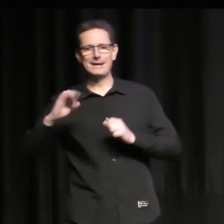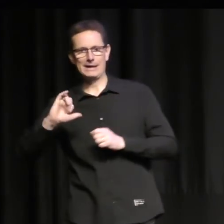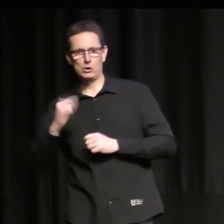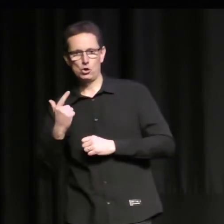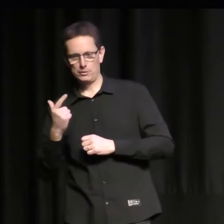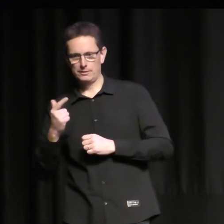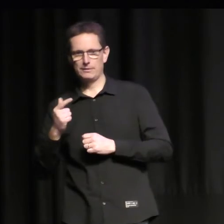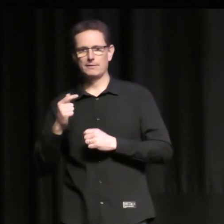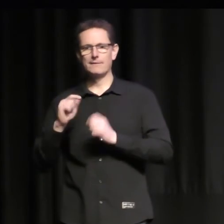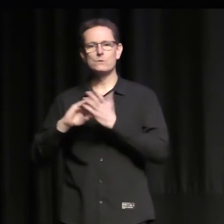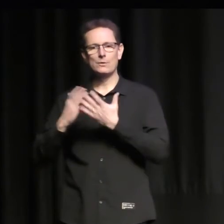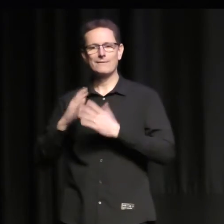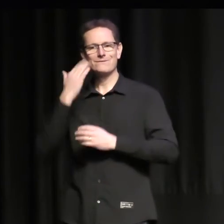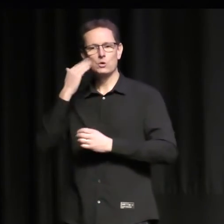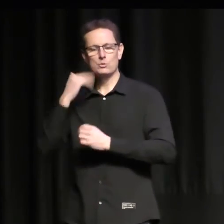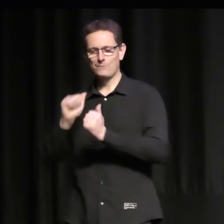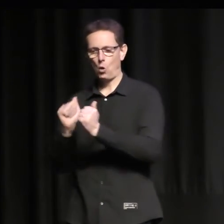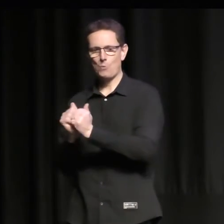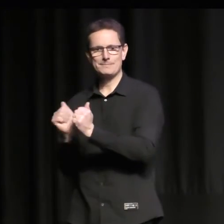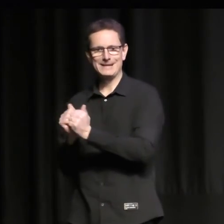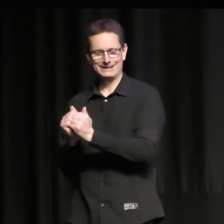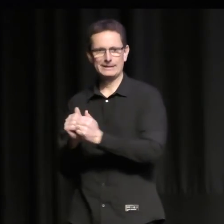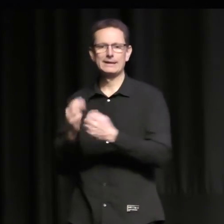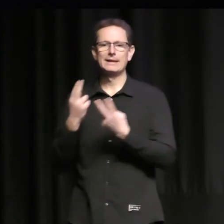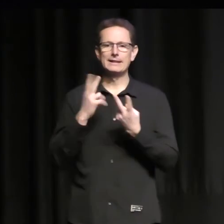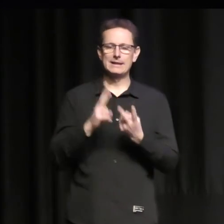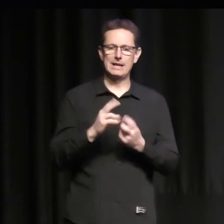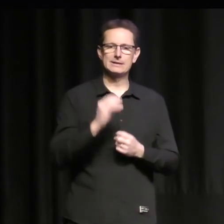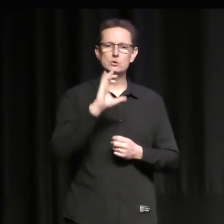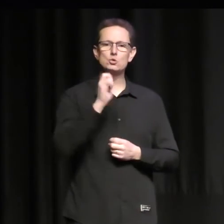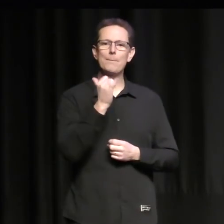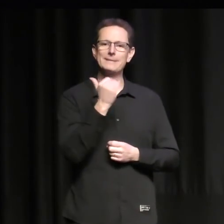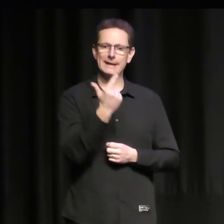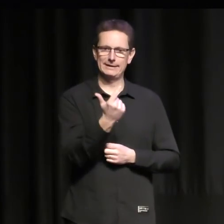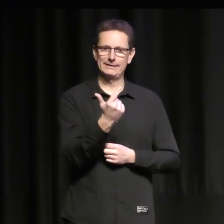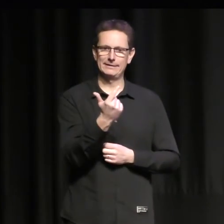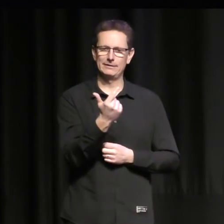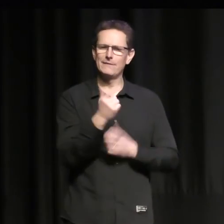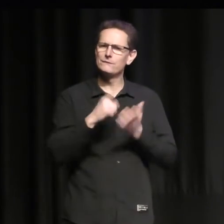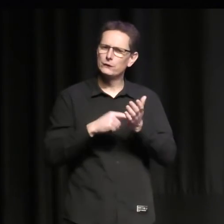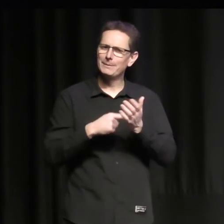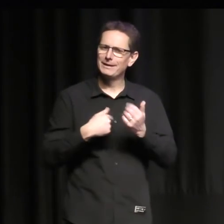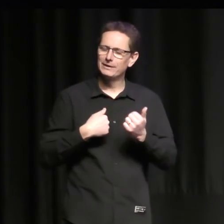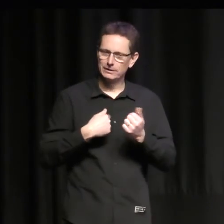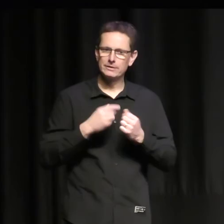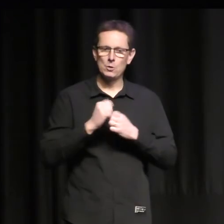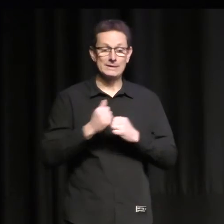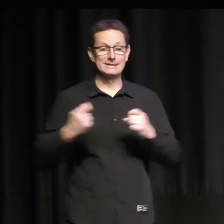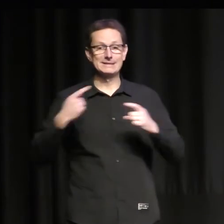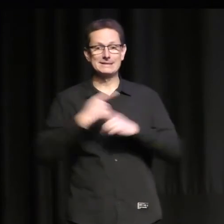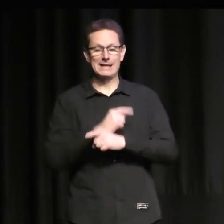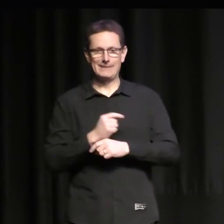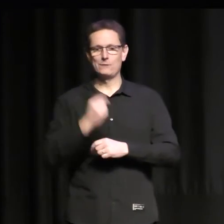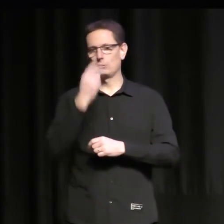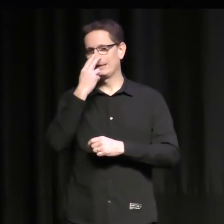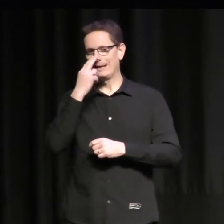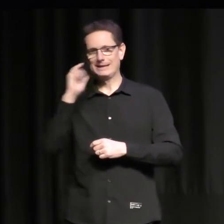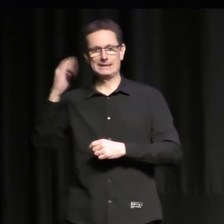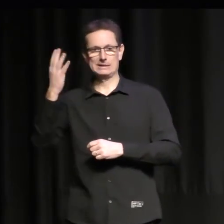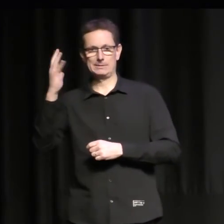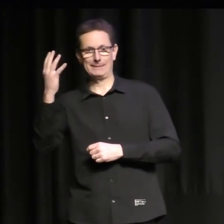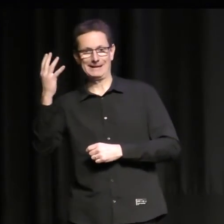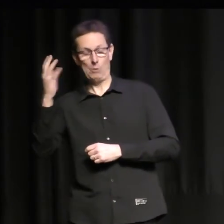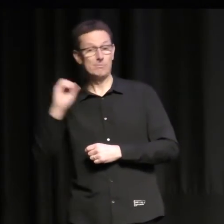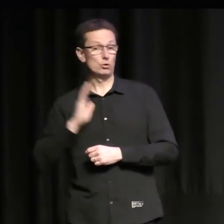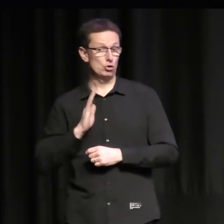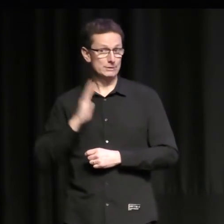an object into being a subject. What I mean by that is that instead of looking in a mirror, if you have a mirror,